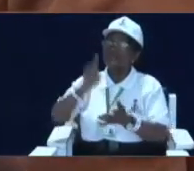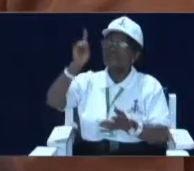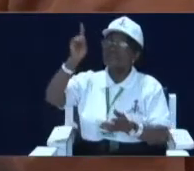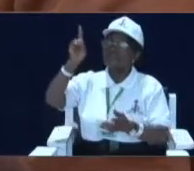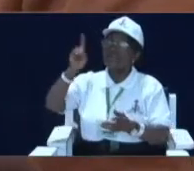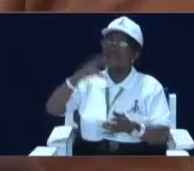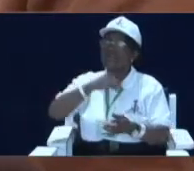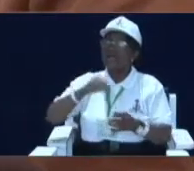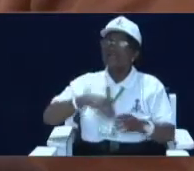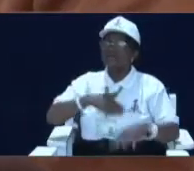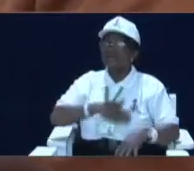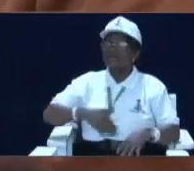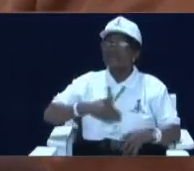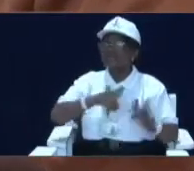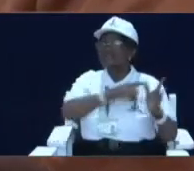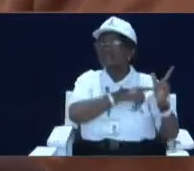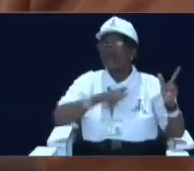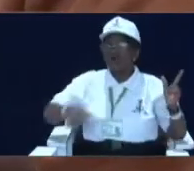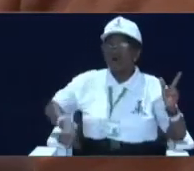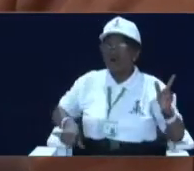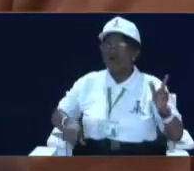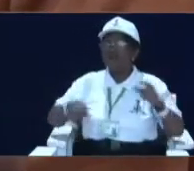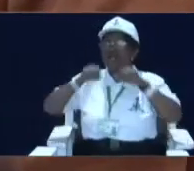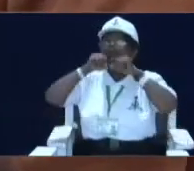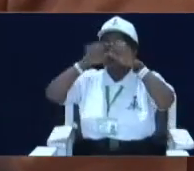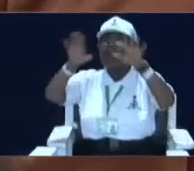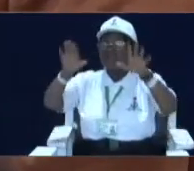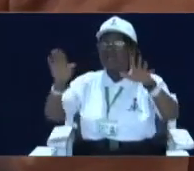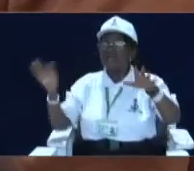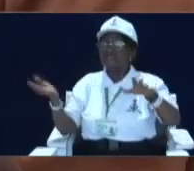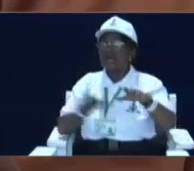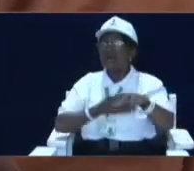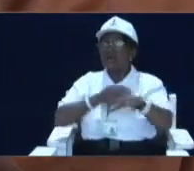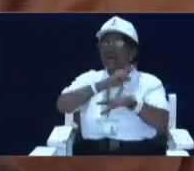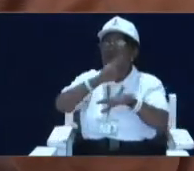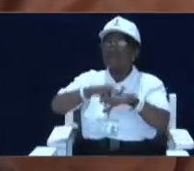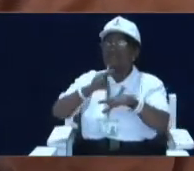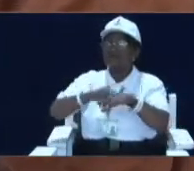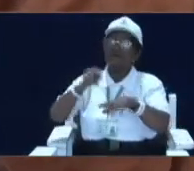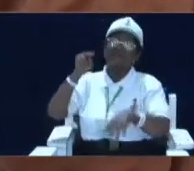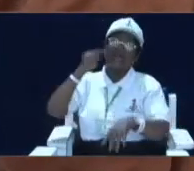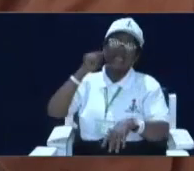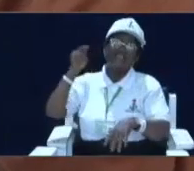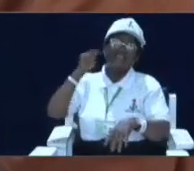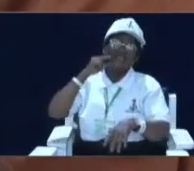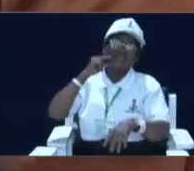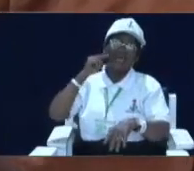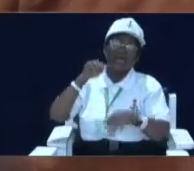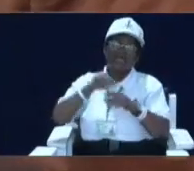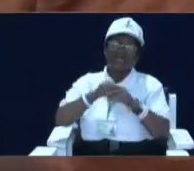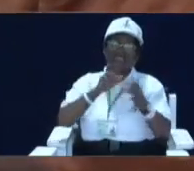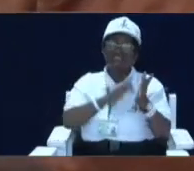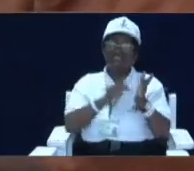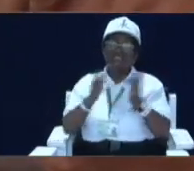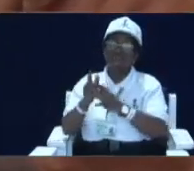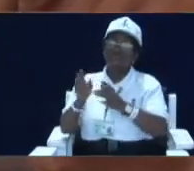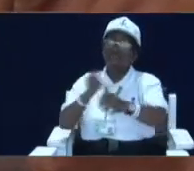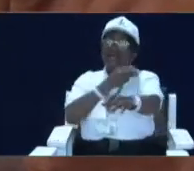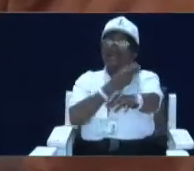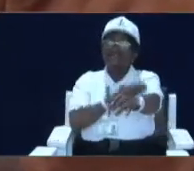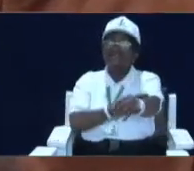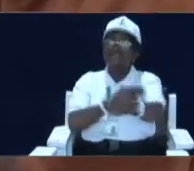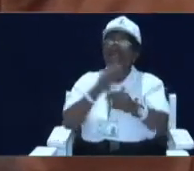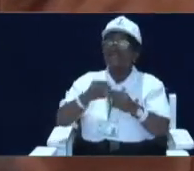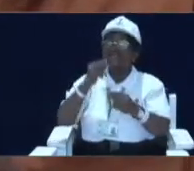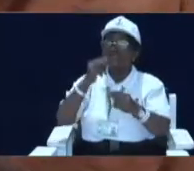And please, Lord, bless our nation, Nigeria. In Jesus' mighty name, we